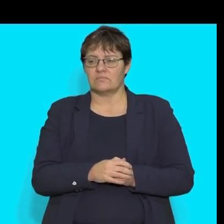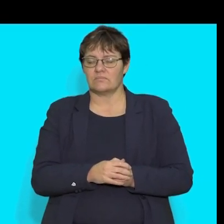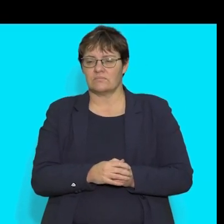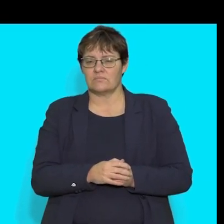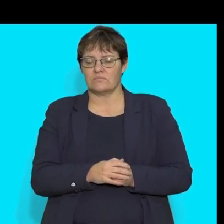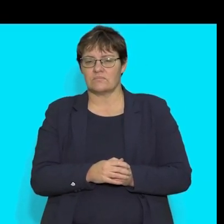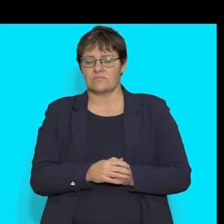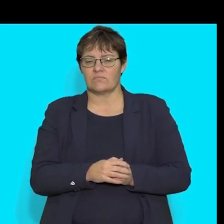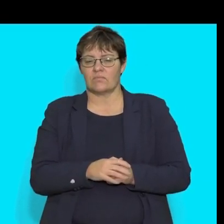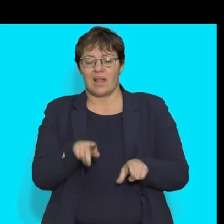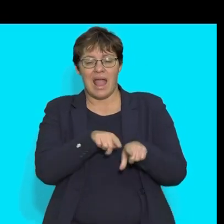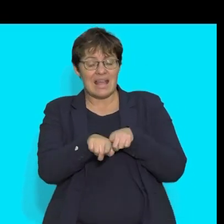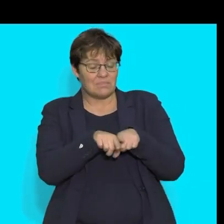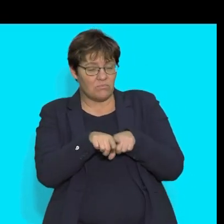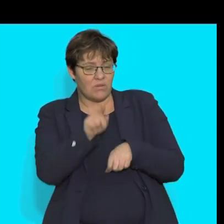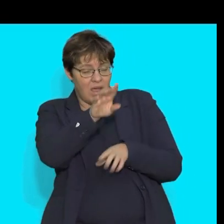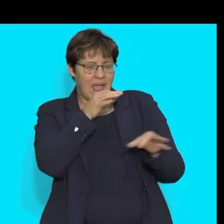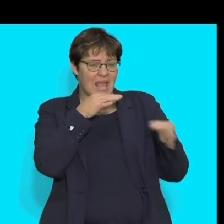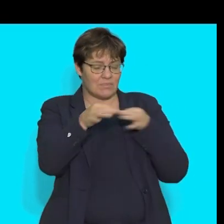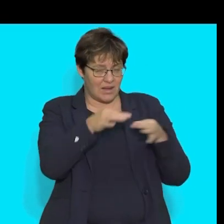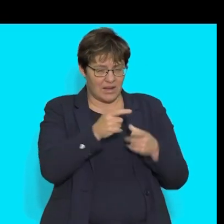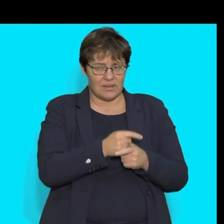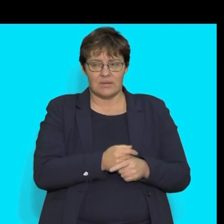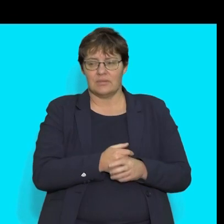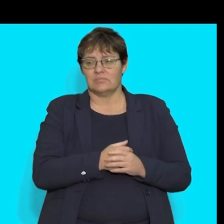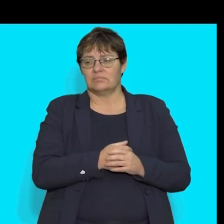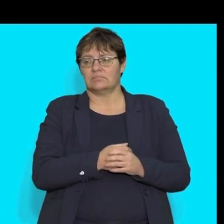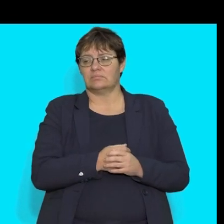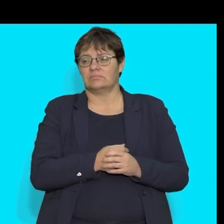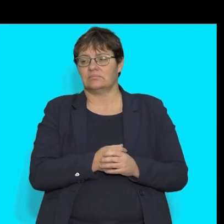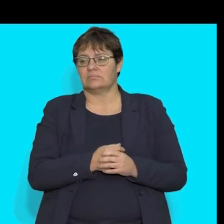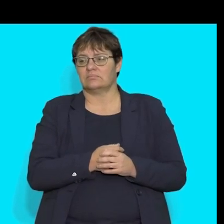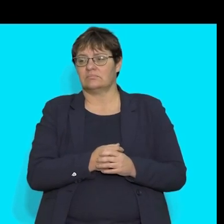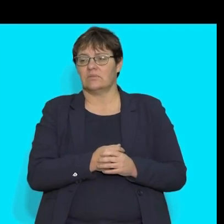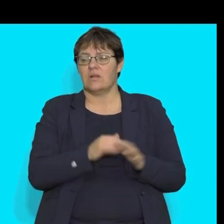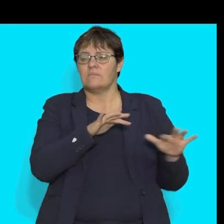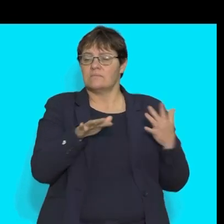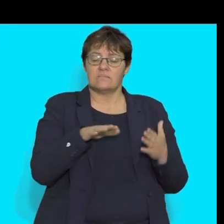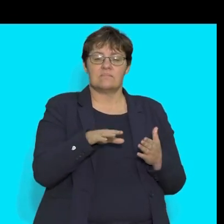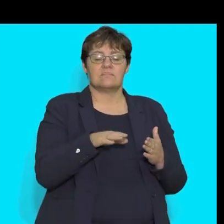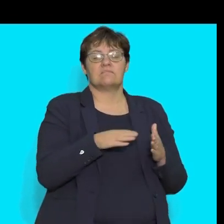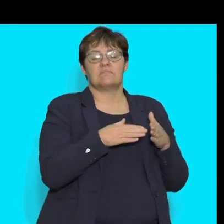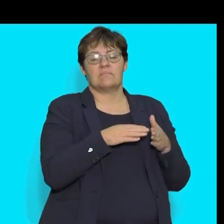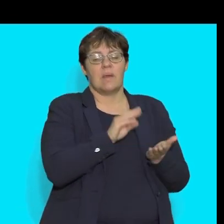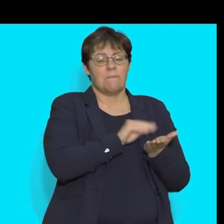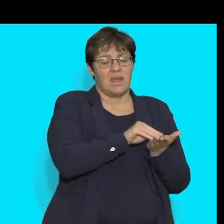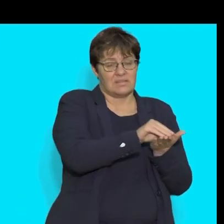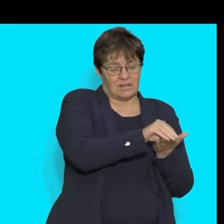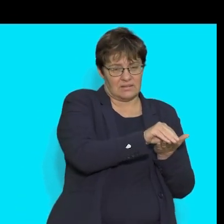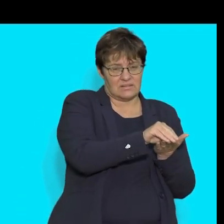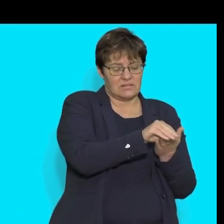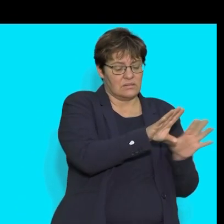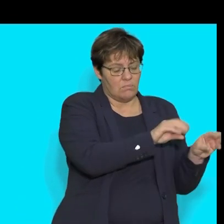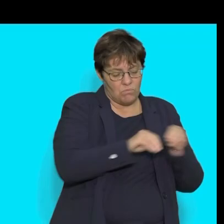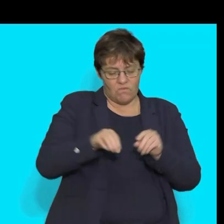In an experiment to his explanation, Darwin talks about in a population of mice that have moved to a new